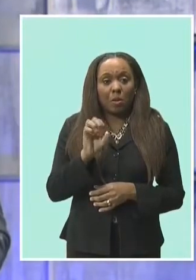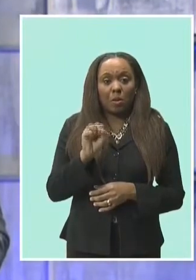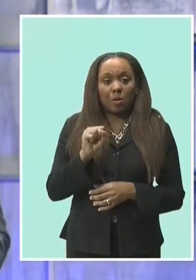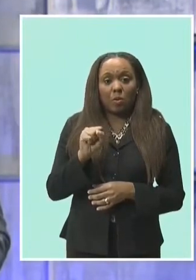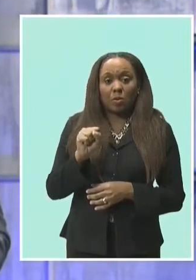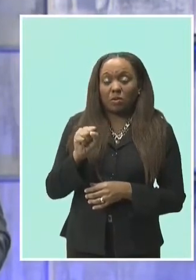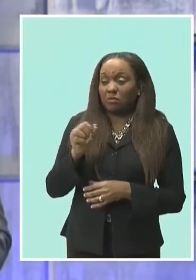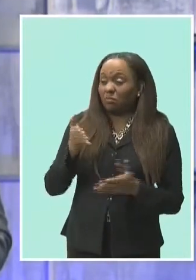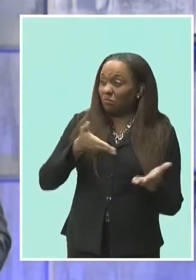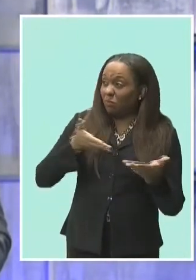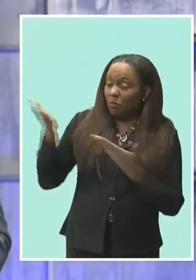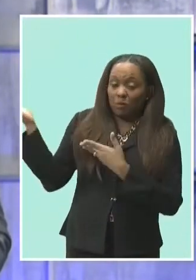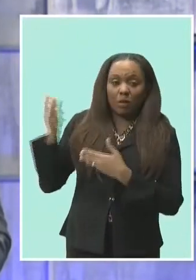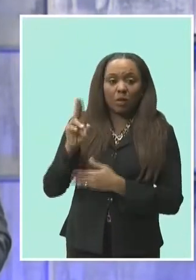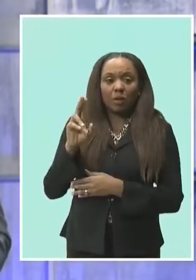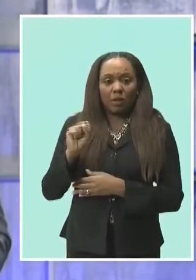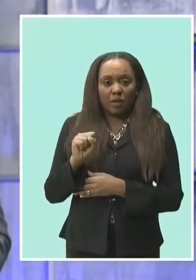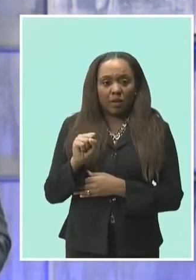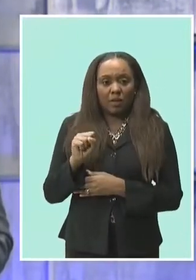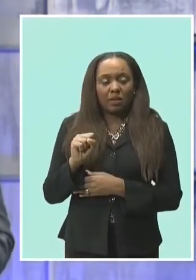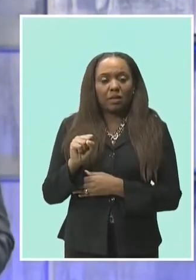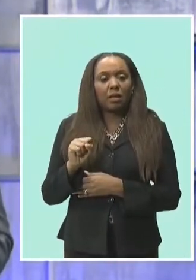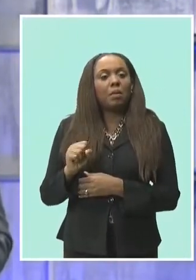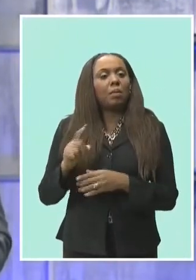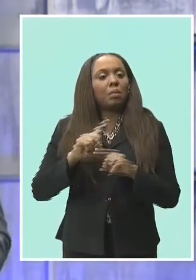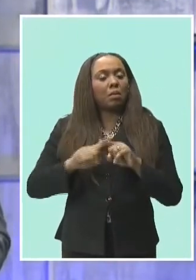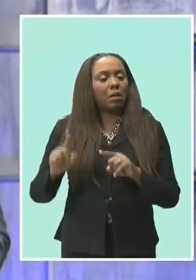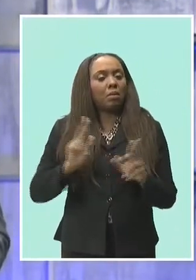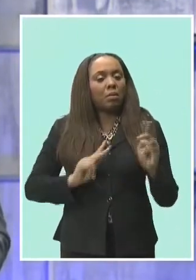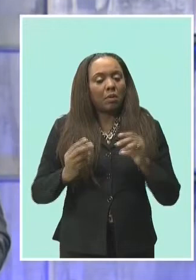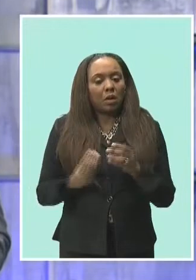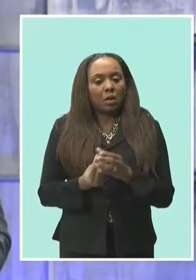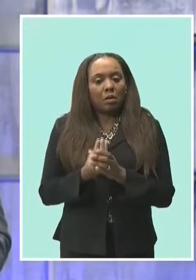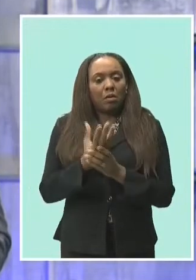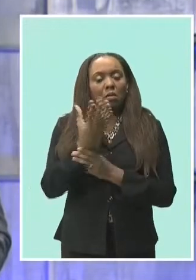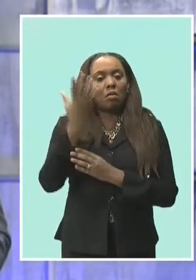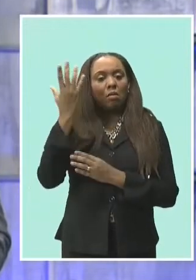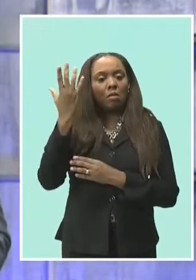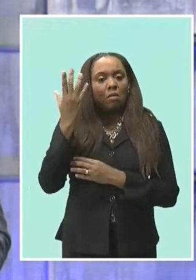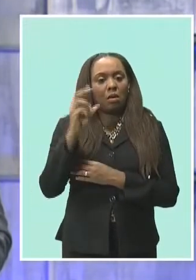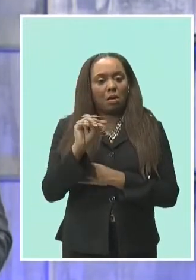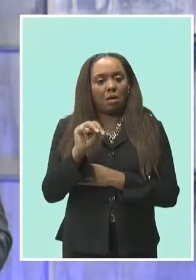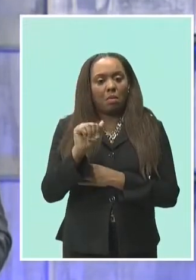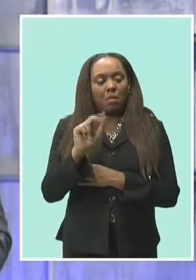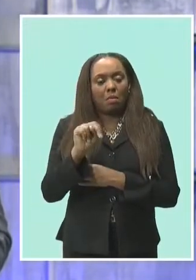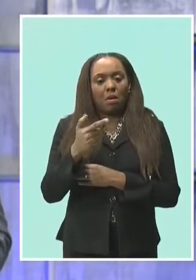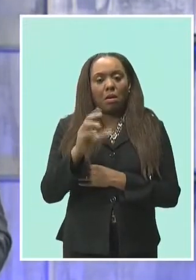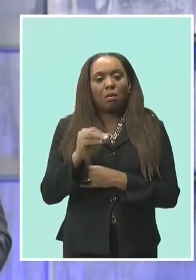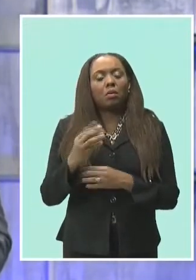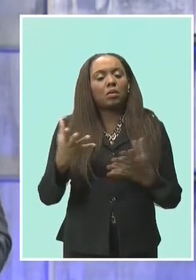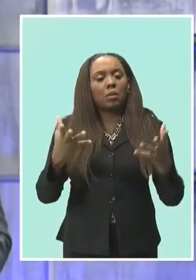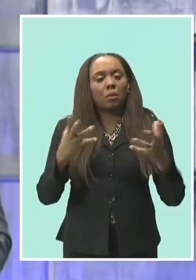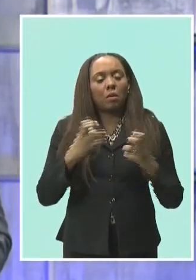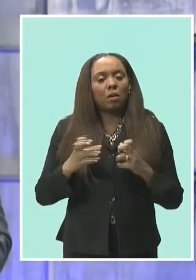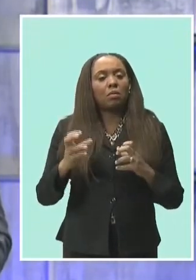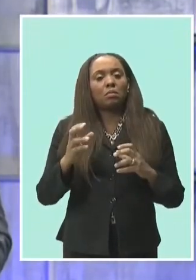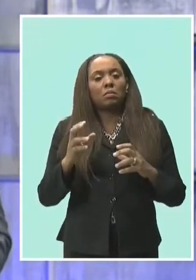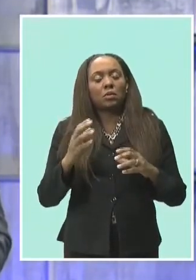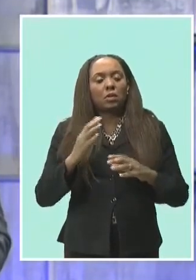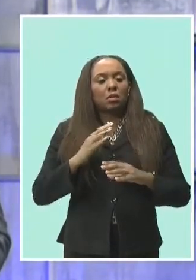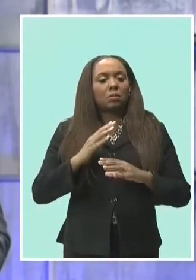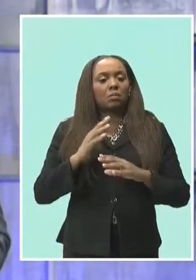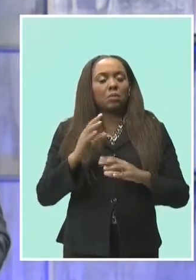wants more protection against prey larceny. 12,000 pounds of the fruit were exported. We hear more in this TVJ